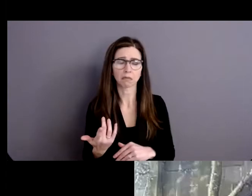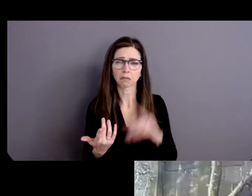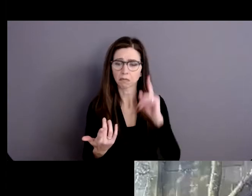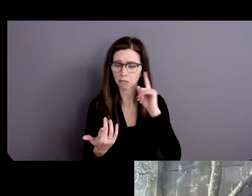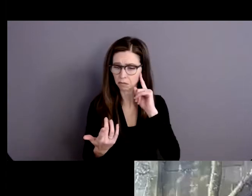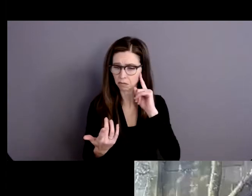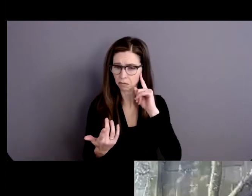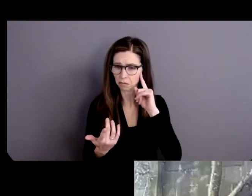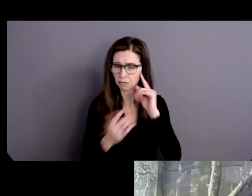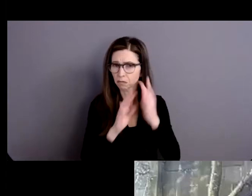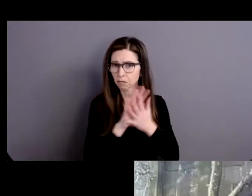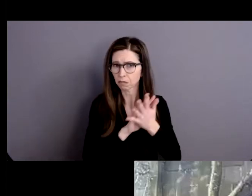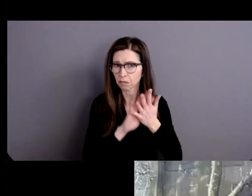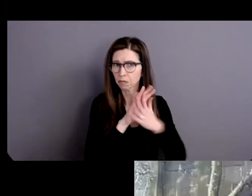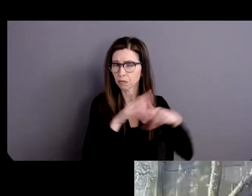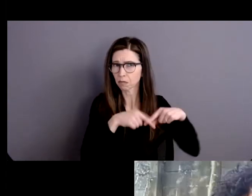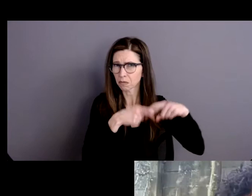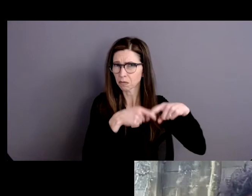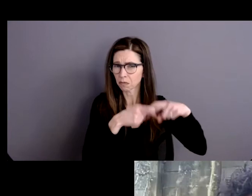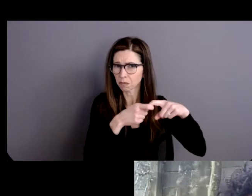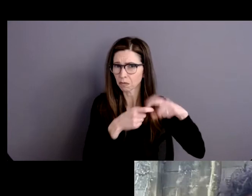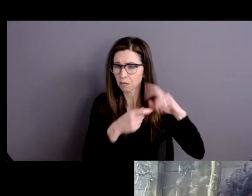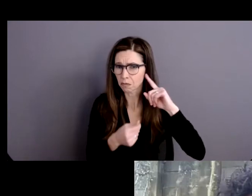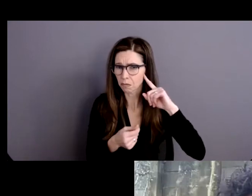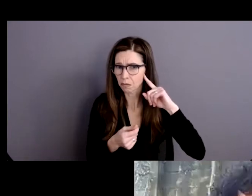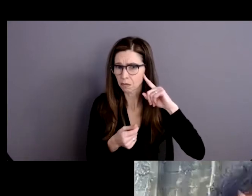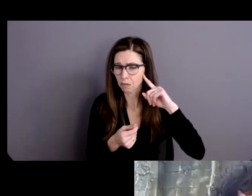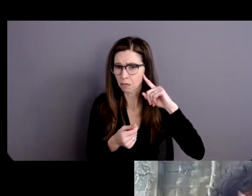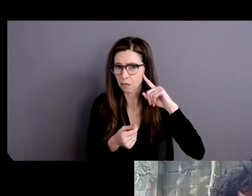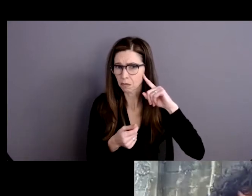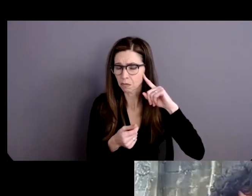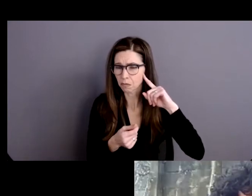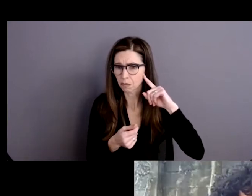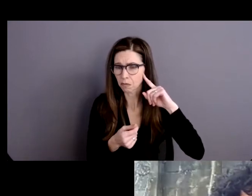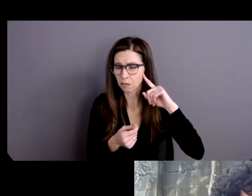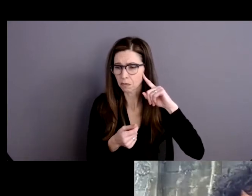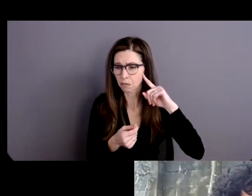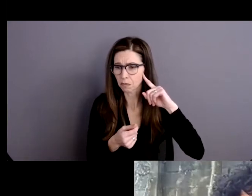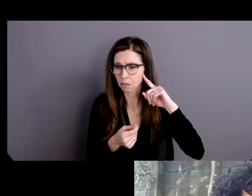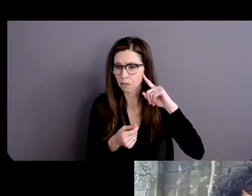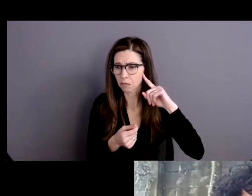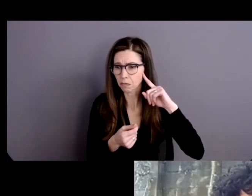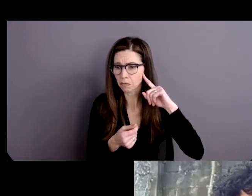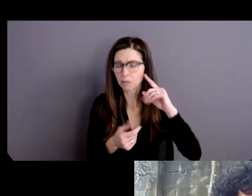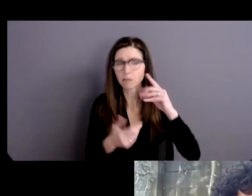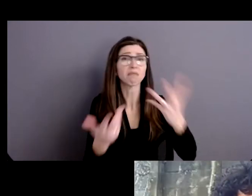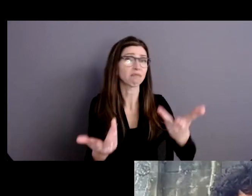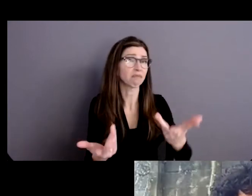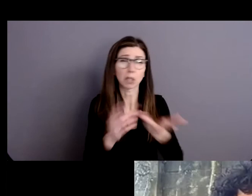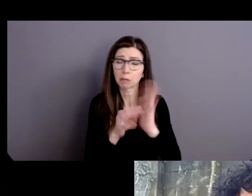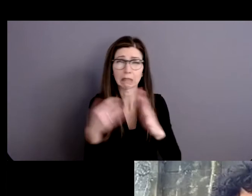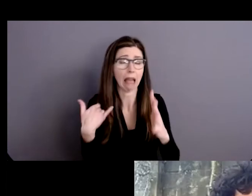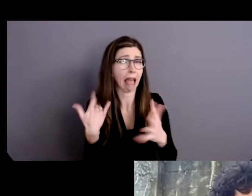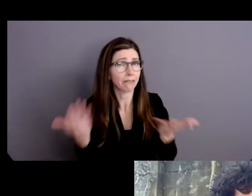research as well as across the globe